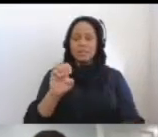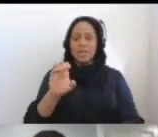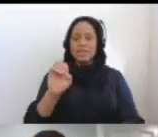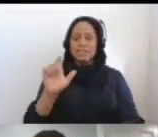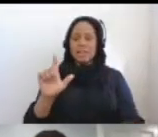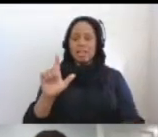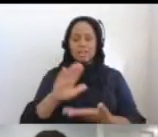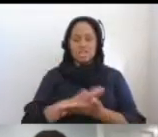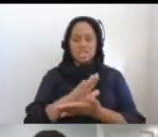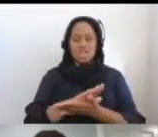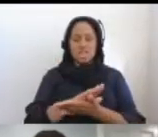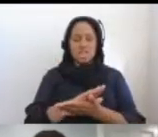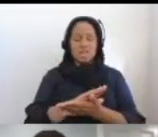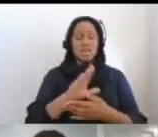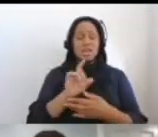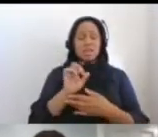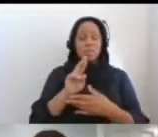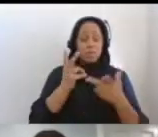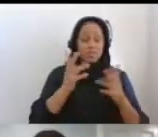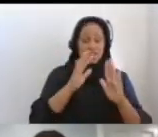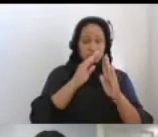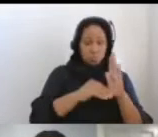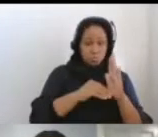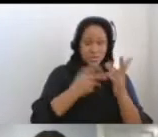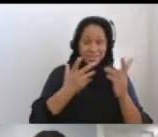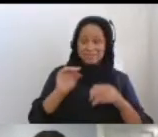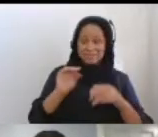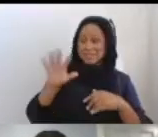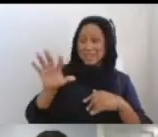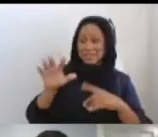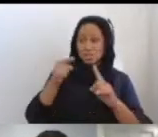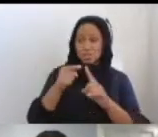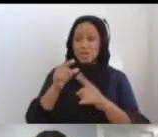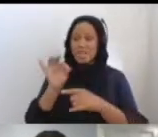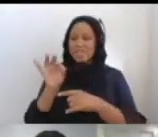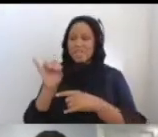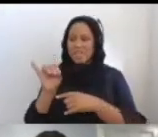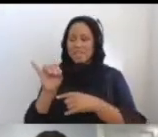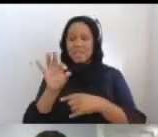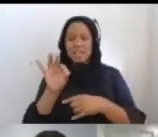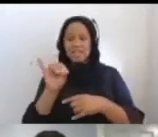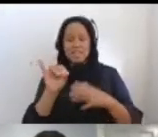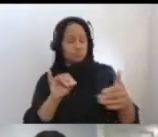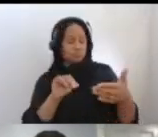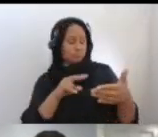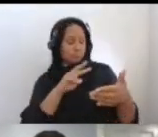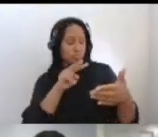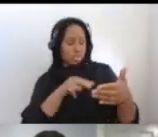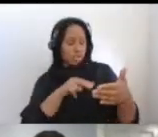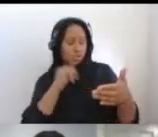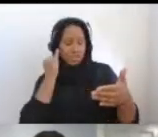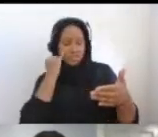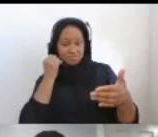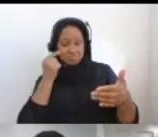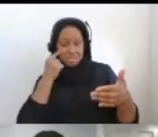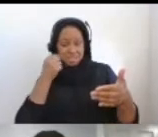fiscal intermediary, the imaginary bank. The FI looks that over If the FI thinks it's okay, they forward that to